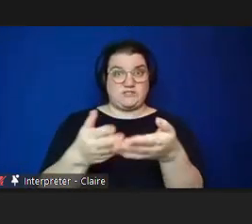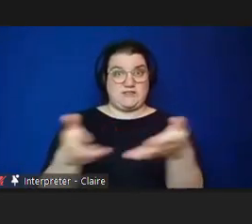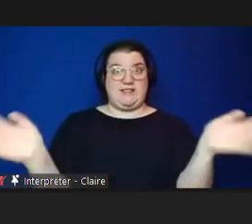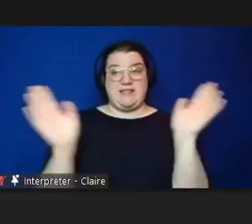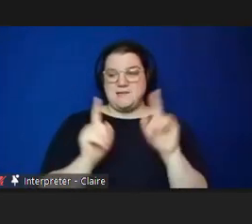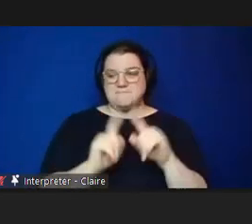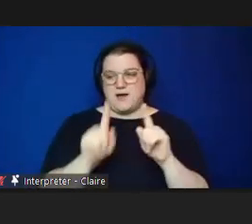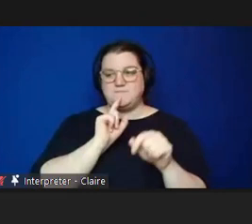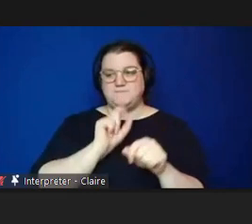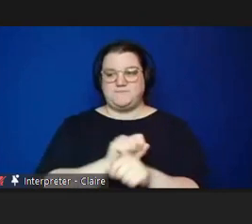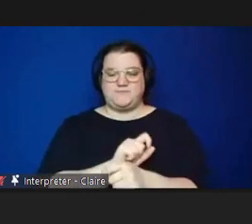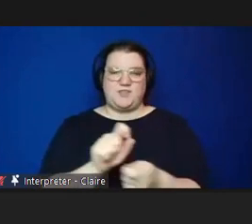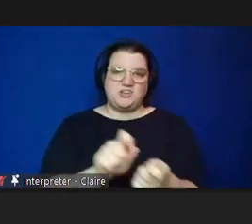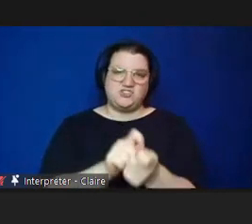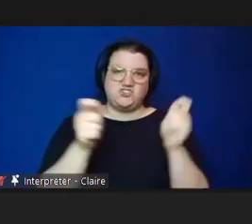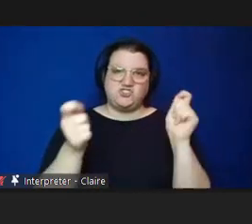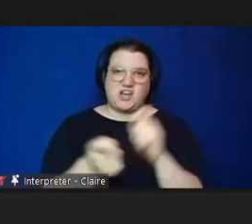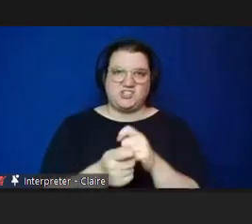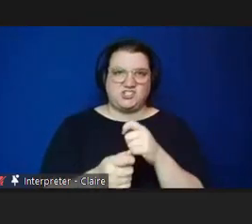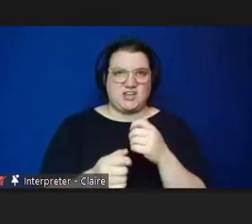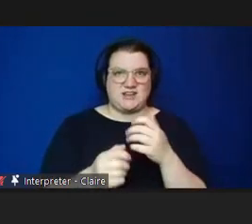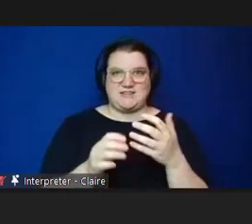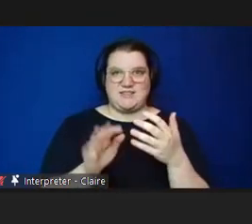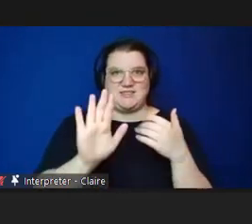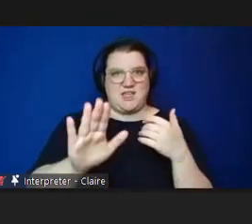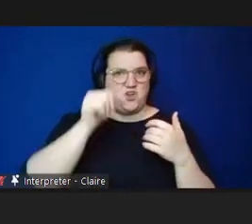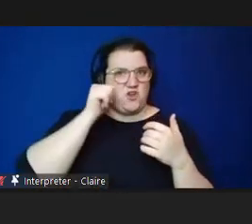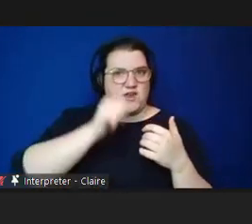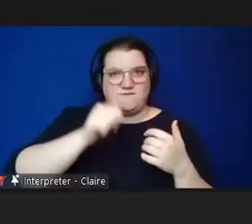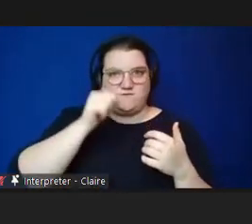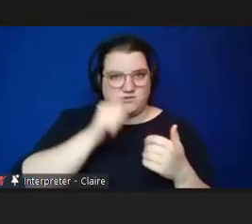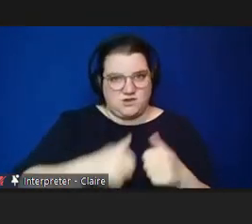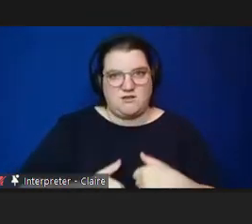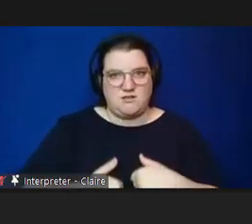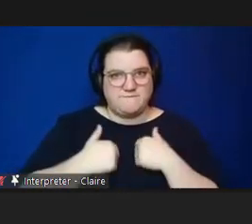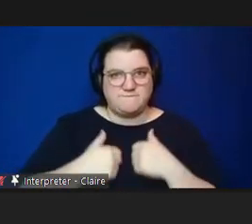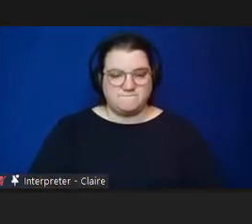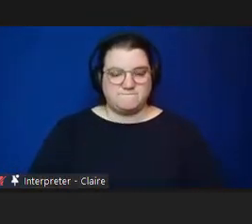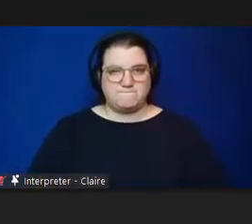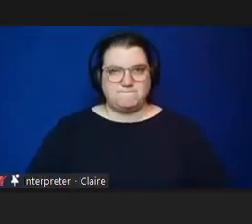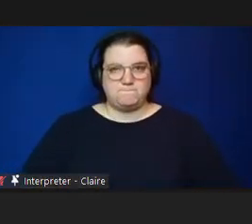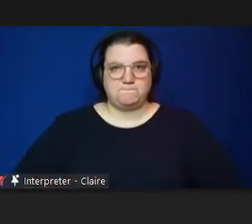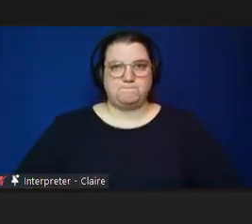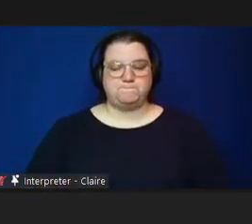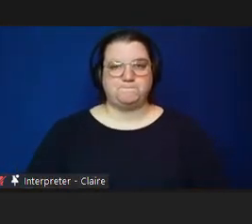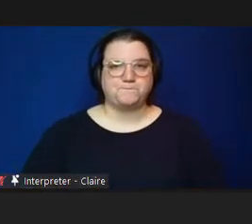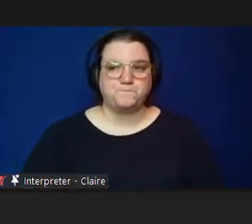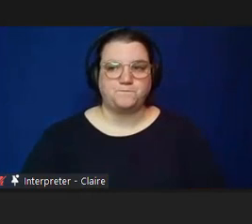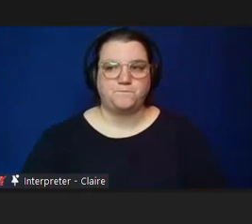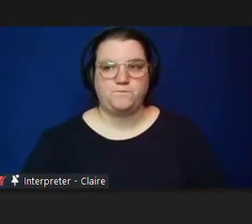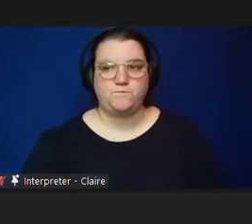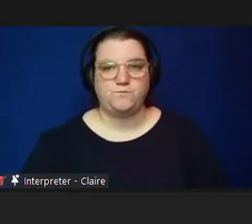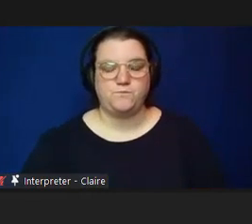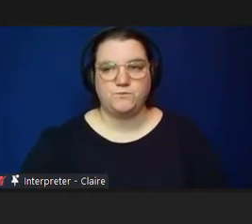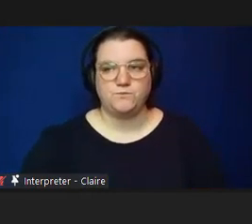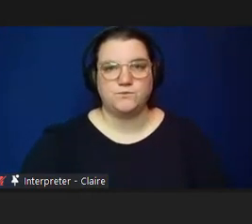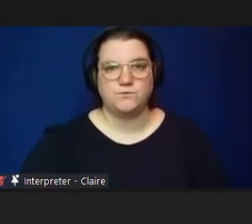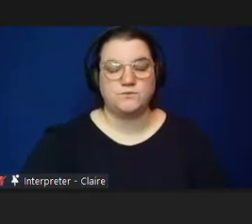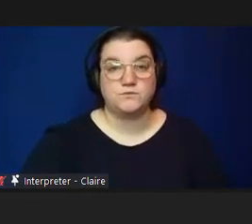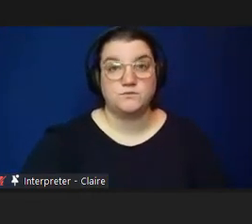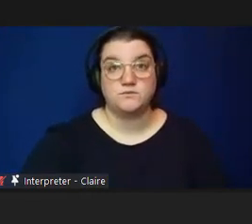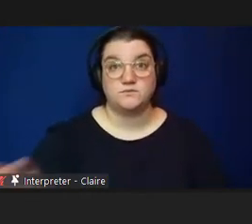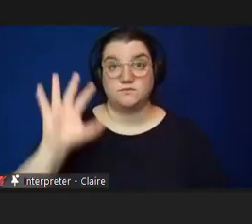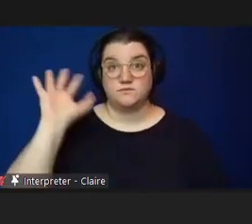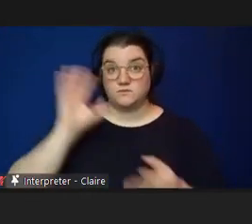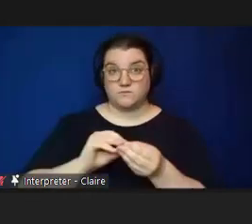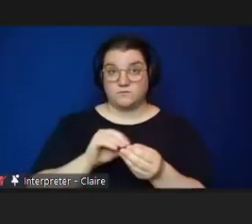truly changing kind of the thread of their everyday life. So in all, what we've seen